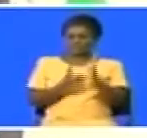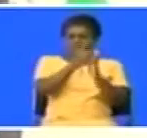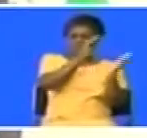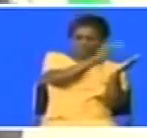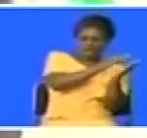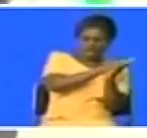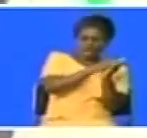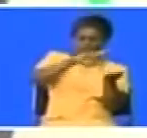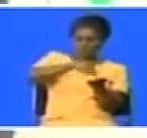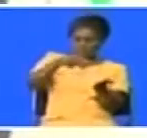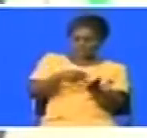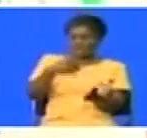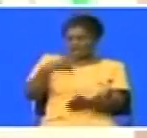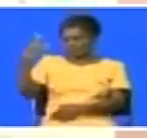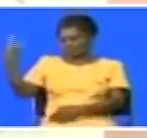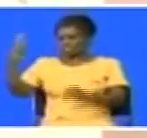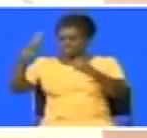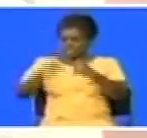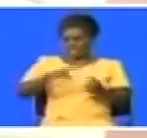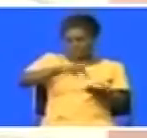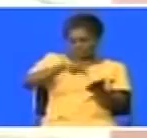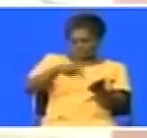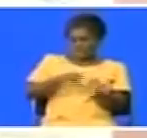pipeline comprises 49 projects that are worth